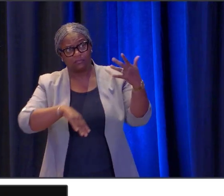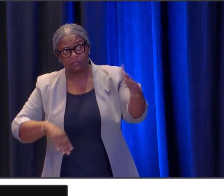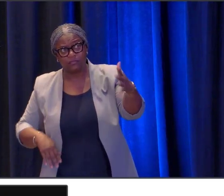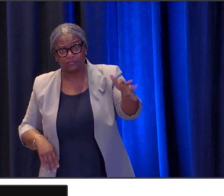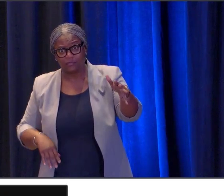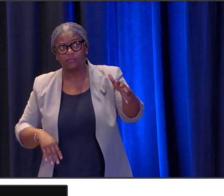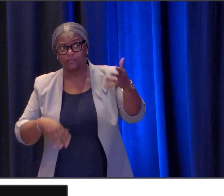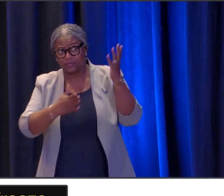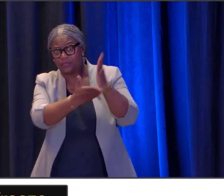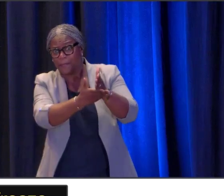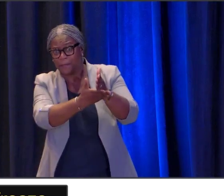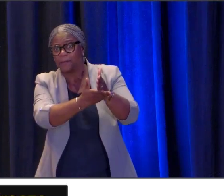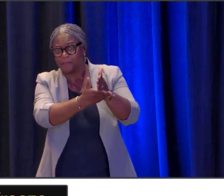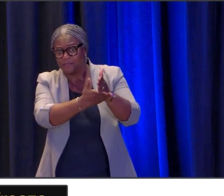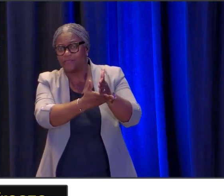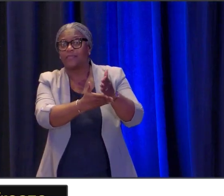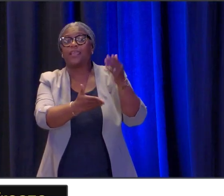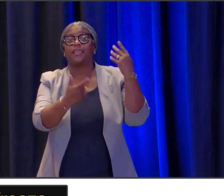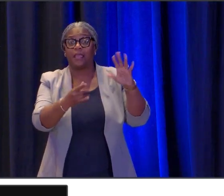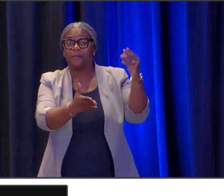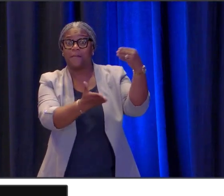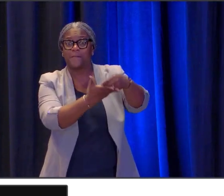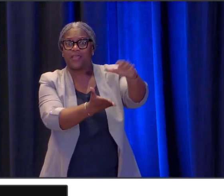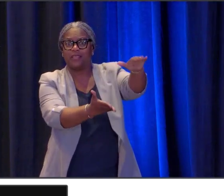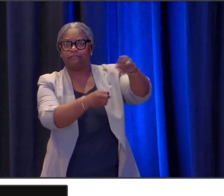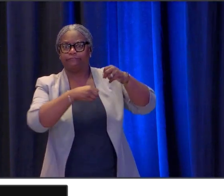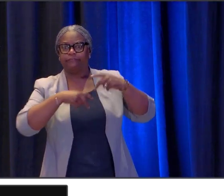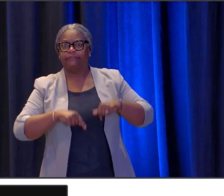way. And those monies was released.